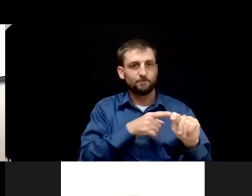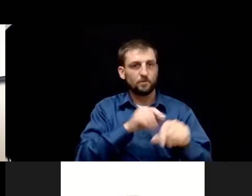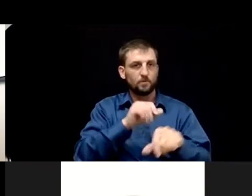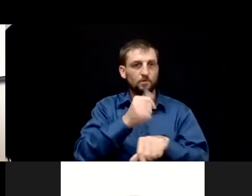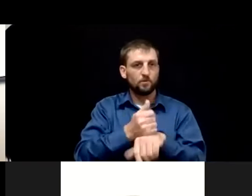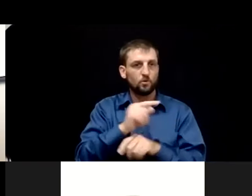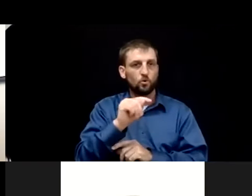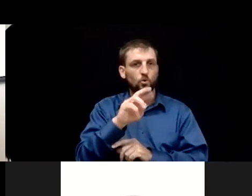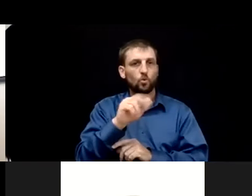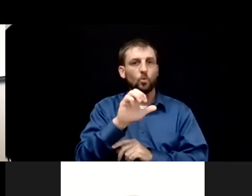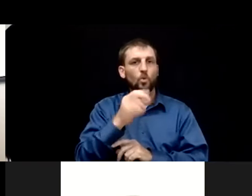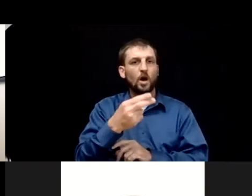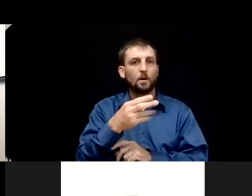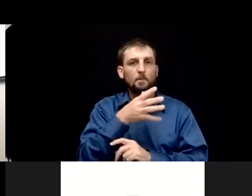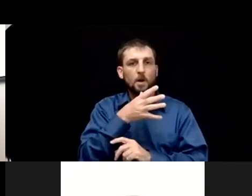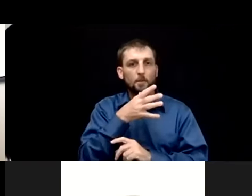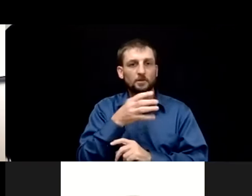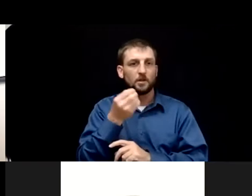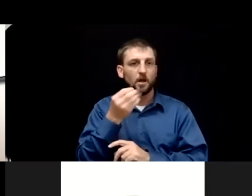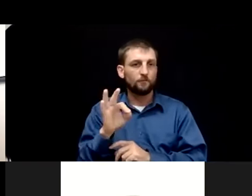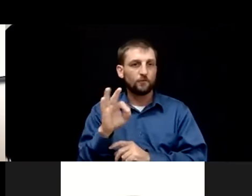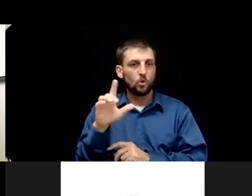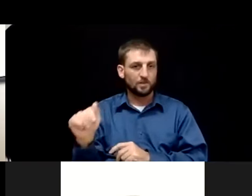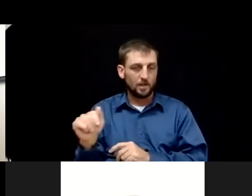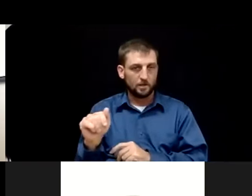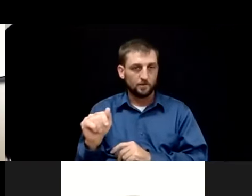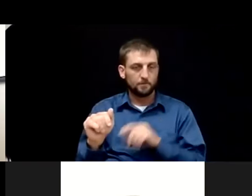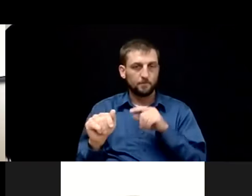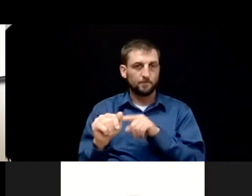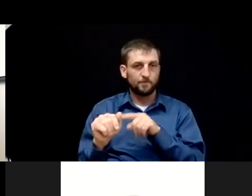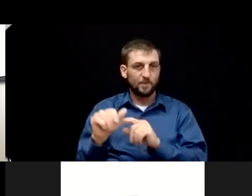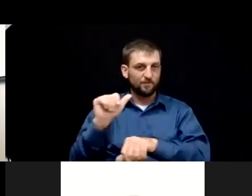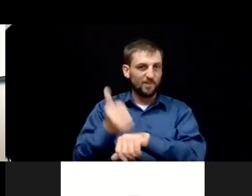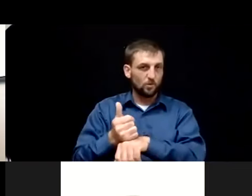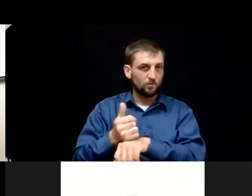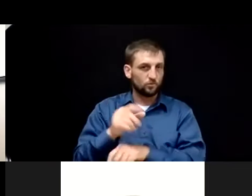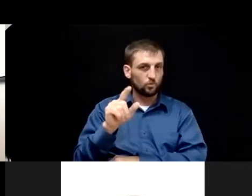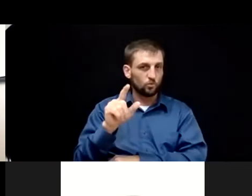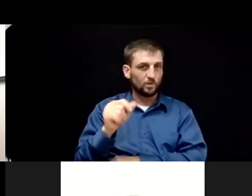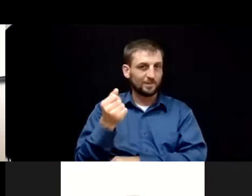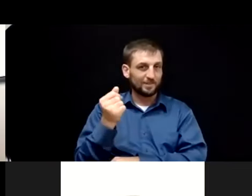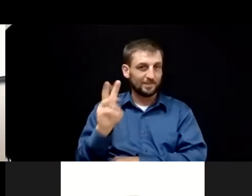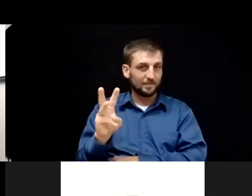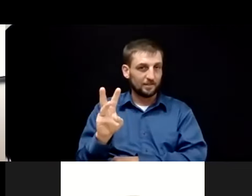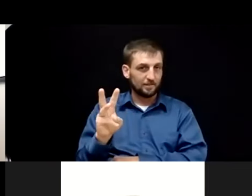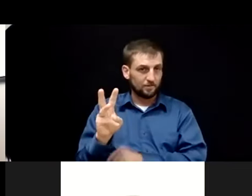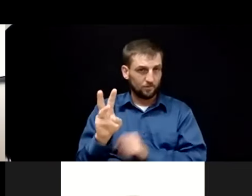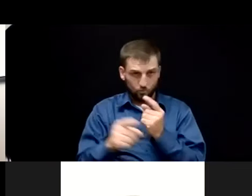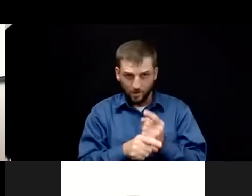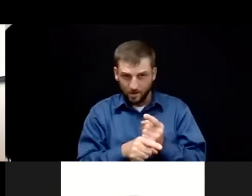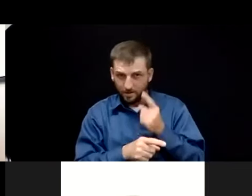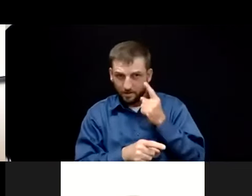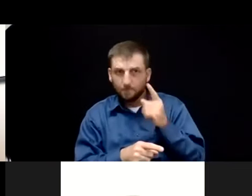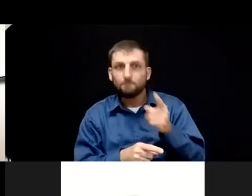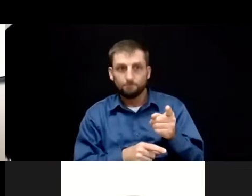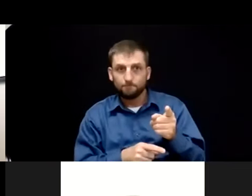of Louisiana, which was founded in 2016. If I'm correct, Jessica, you shake her